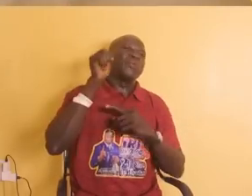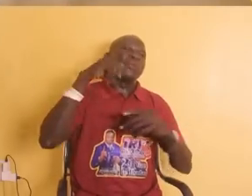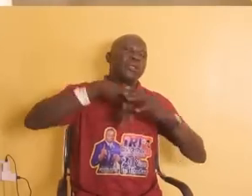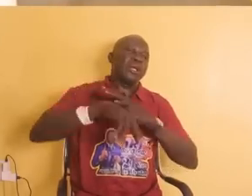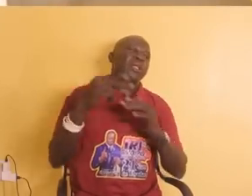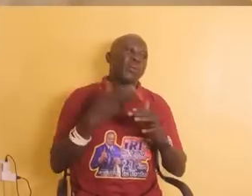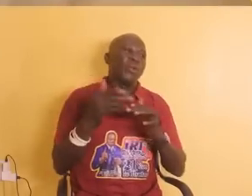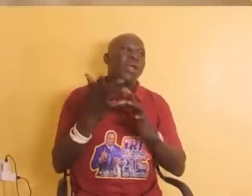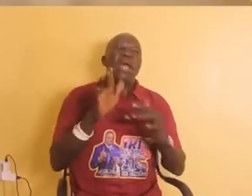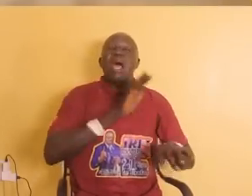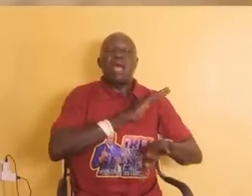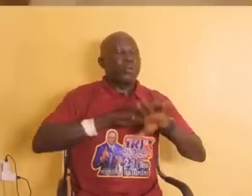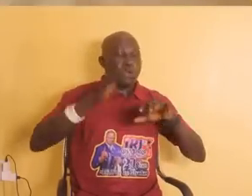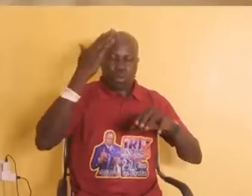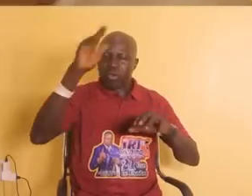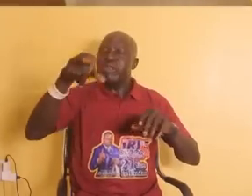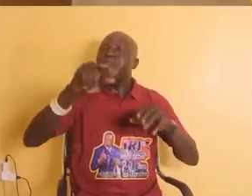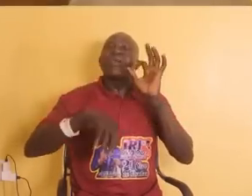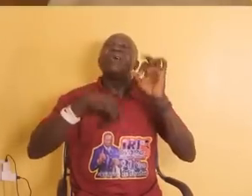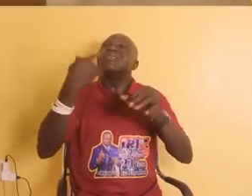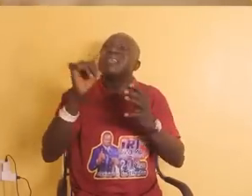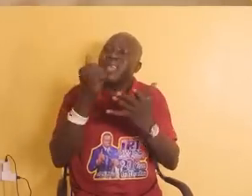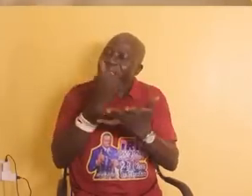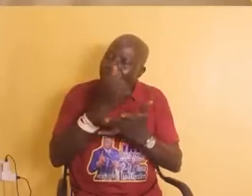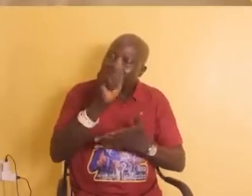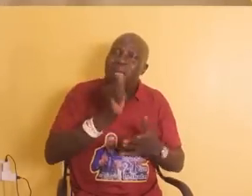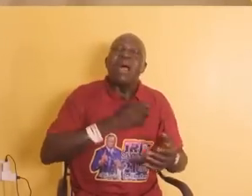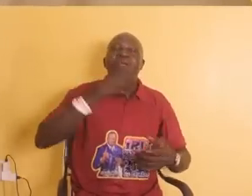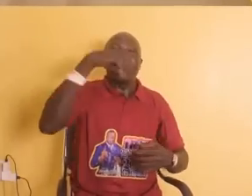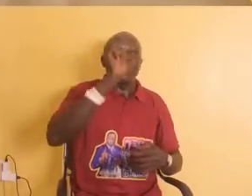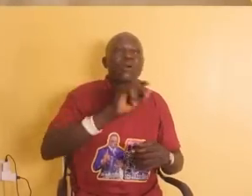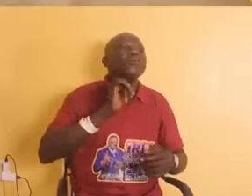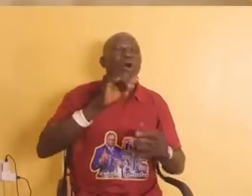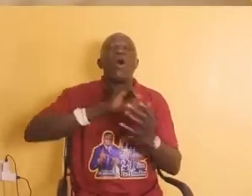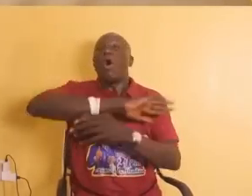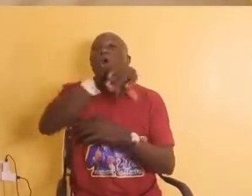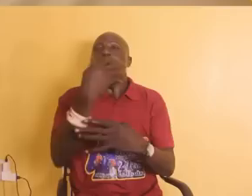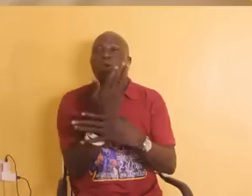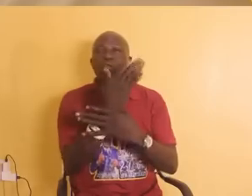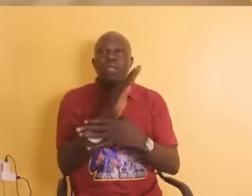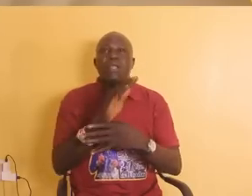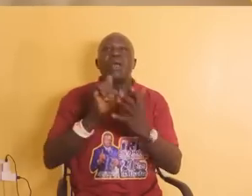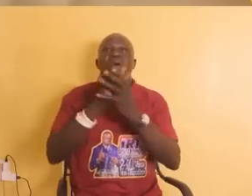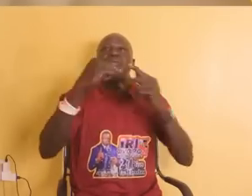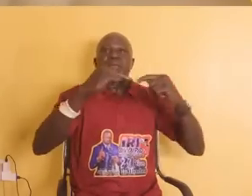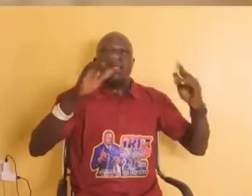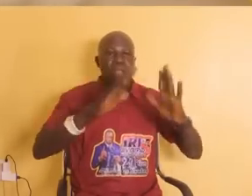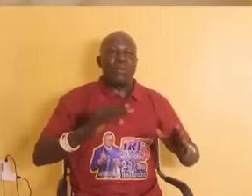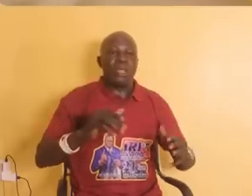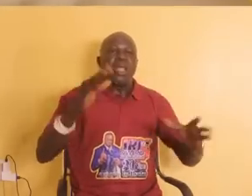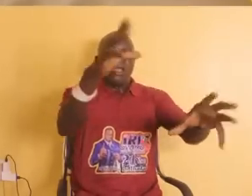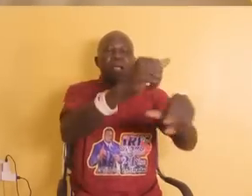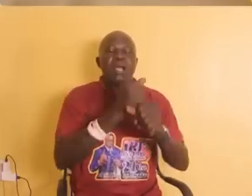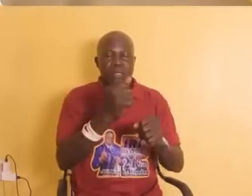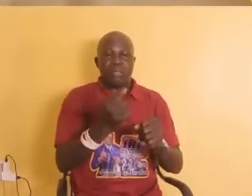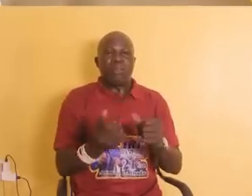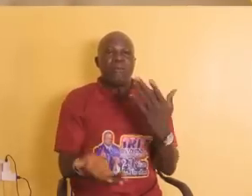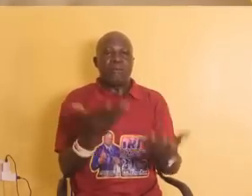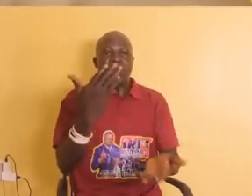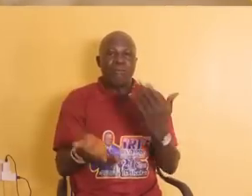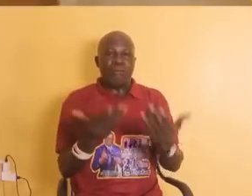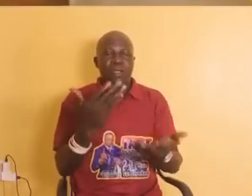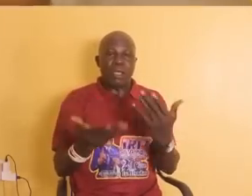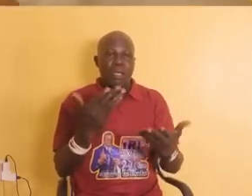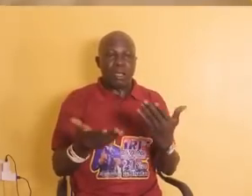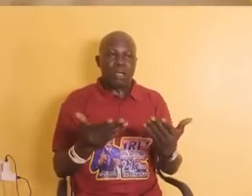the name of Jesus. I don't know if you're able to say it. I decree not to do it. Hand of the elders. Oya ebina.